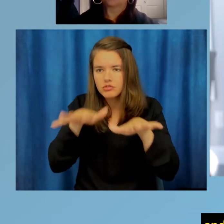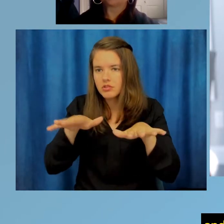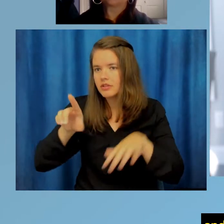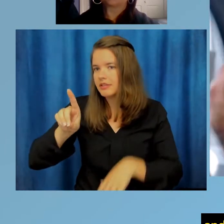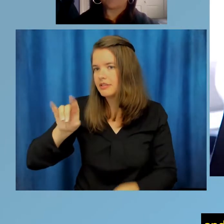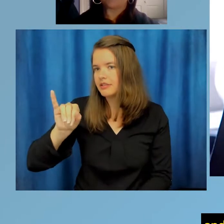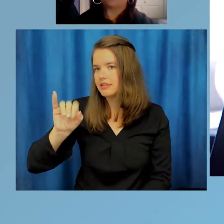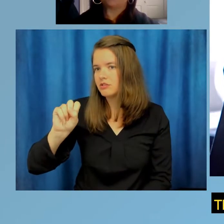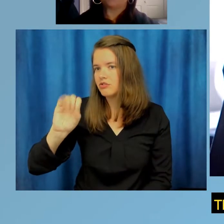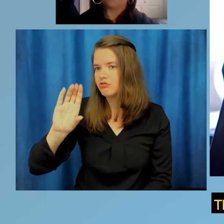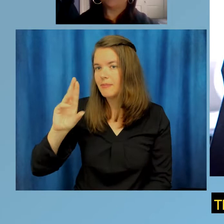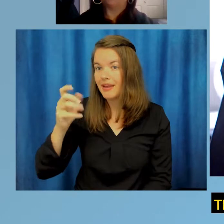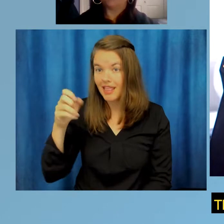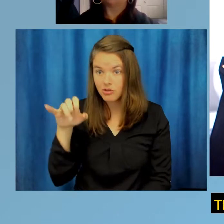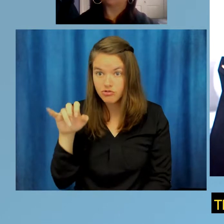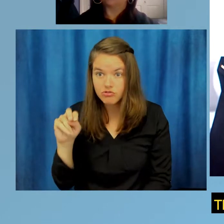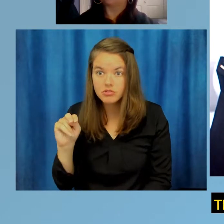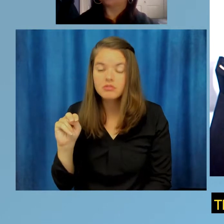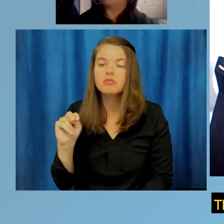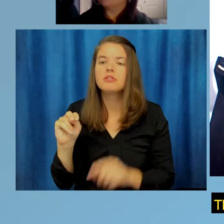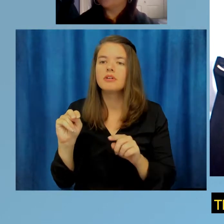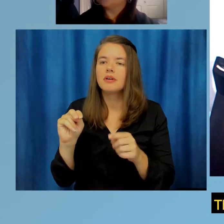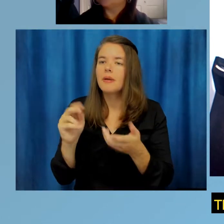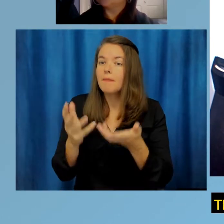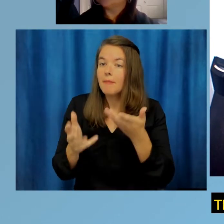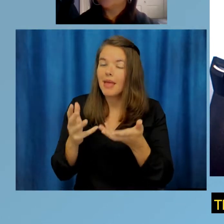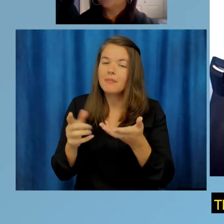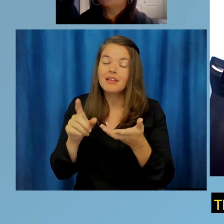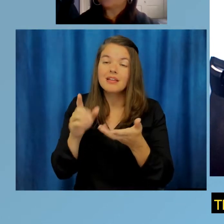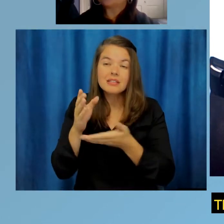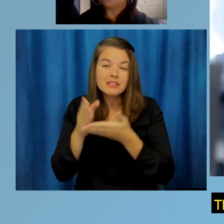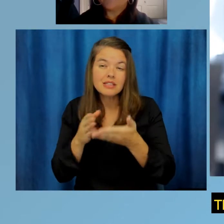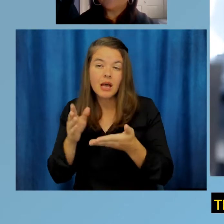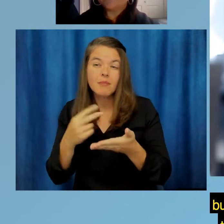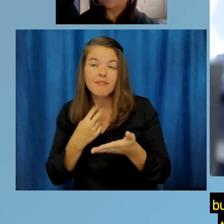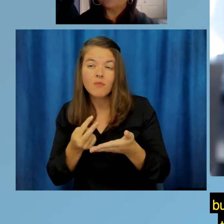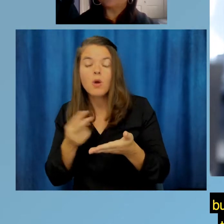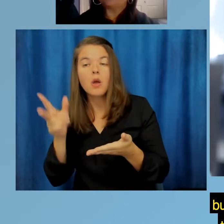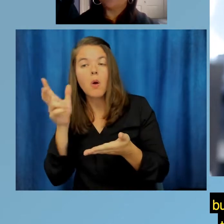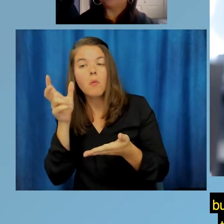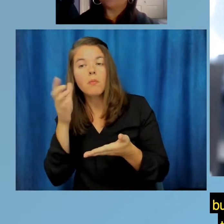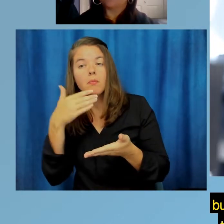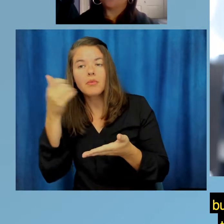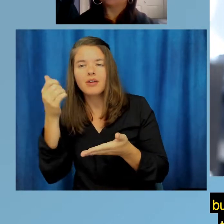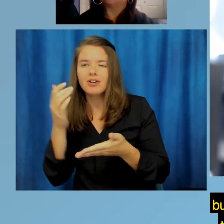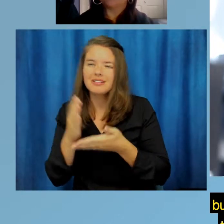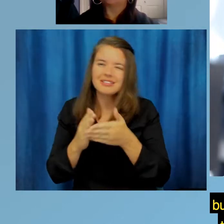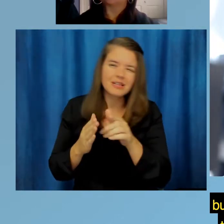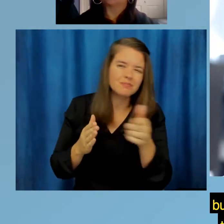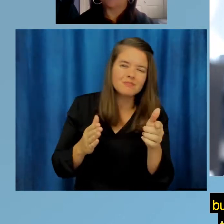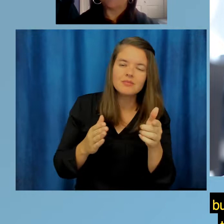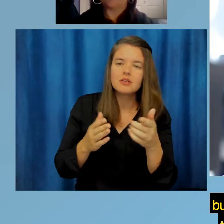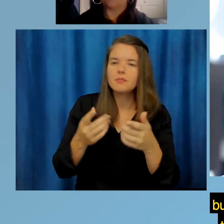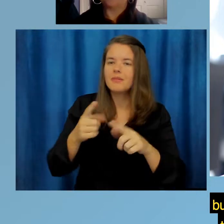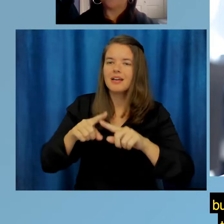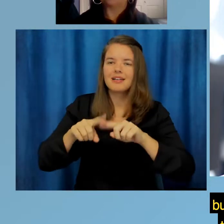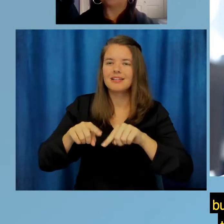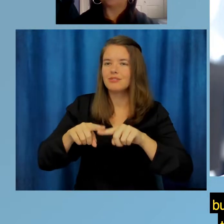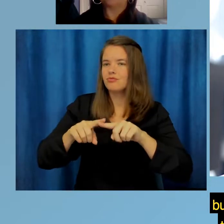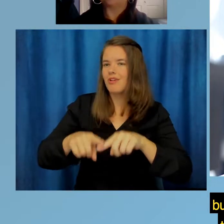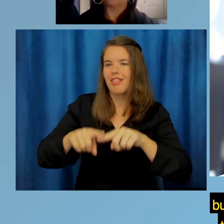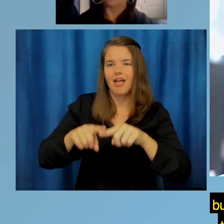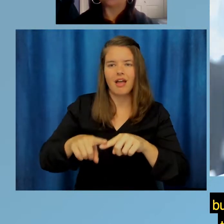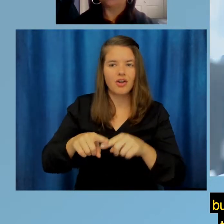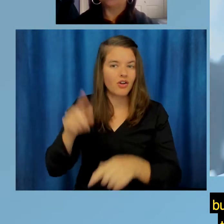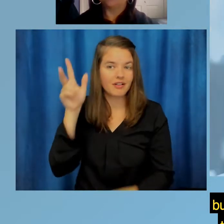need the words for backup. They might be able to hear some voices better than others, but they might not always be able to rely on